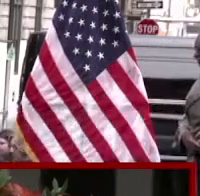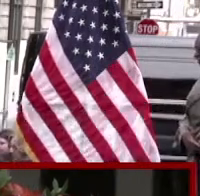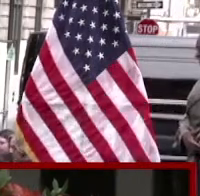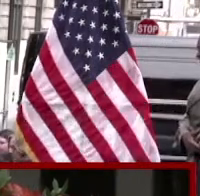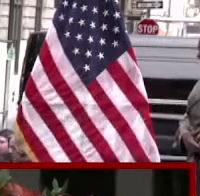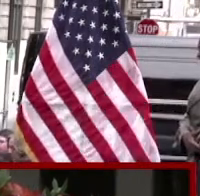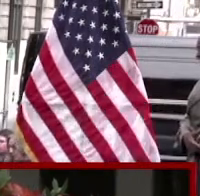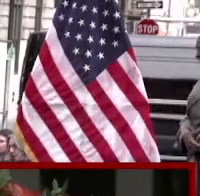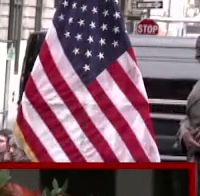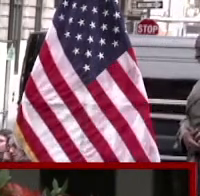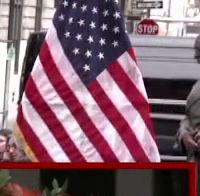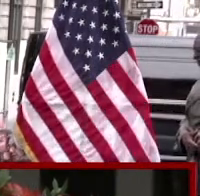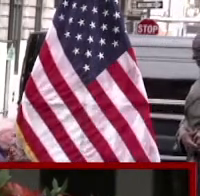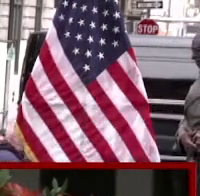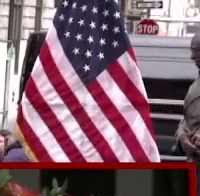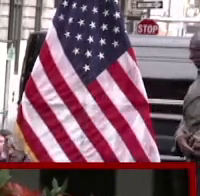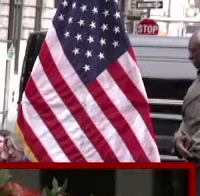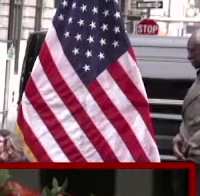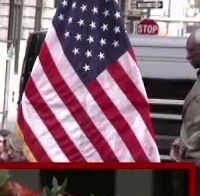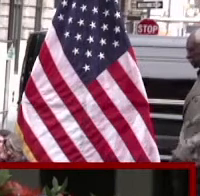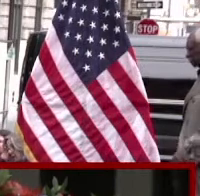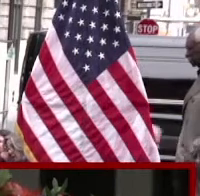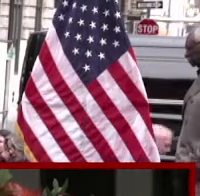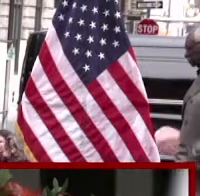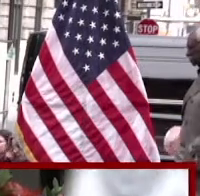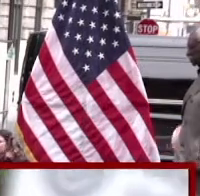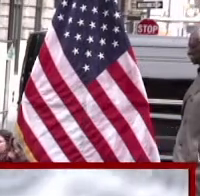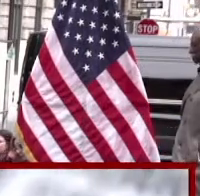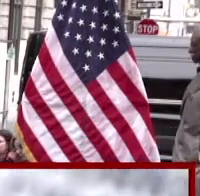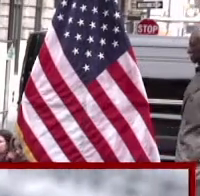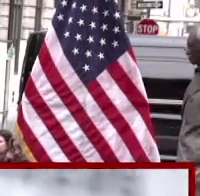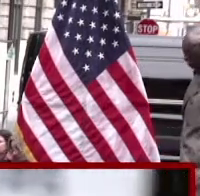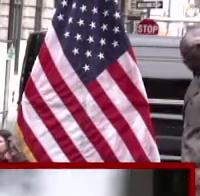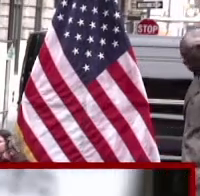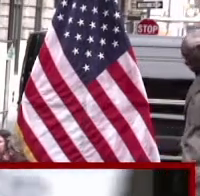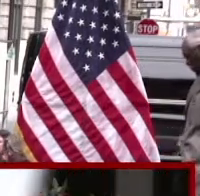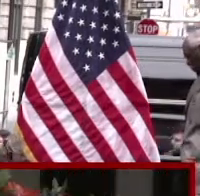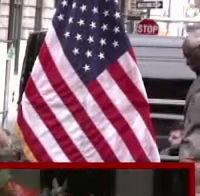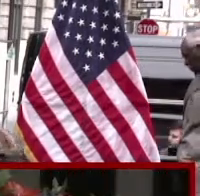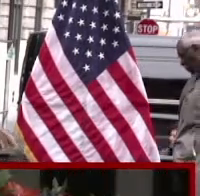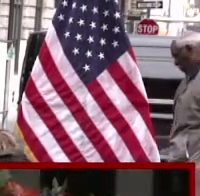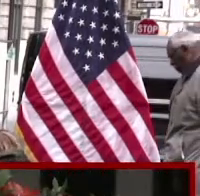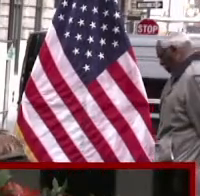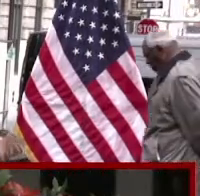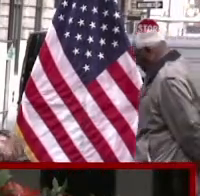Jacob Bernstein, 38. His cousin Morris Bernstein, 19.